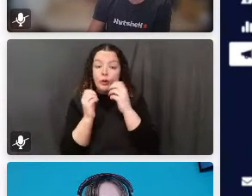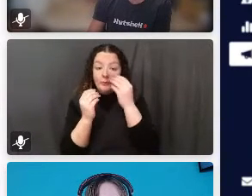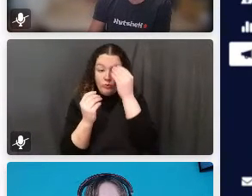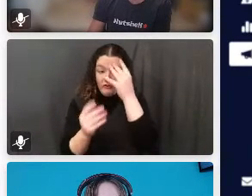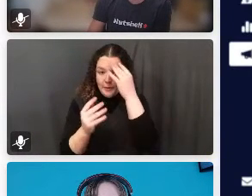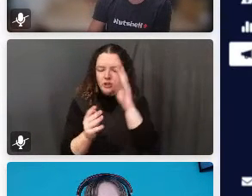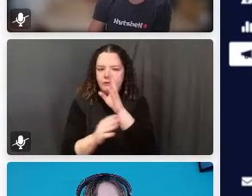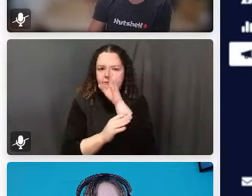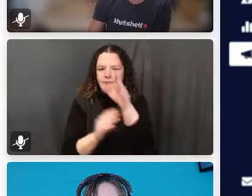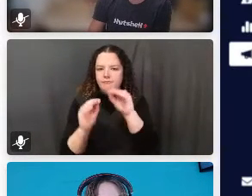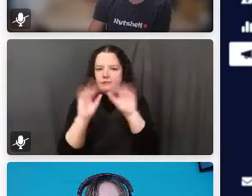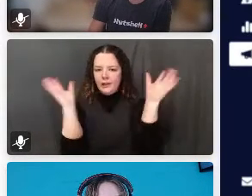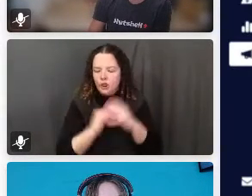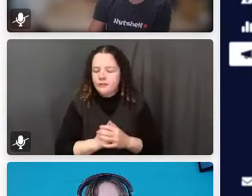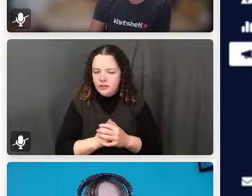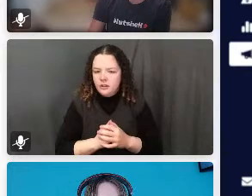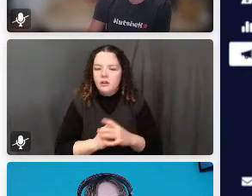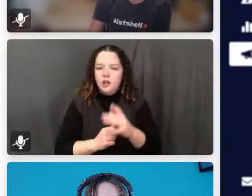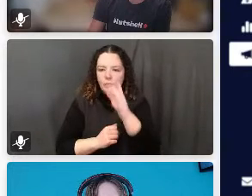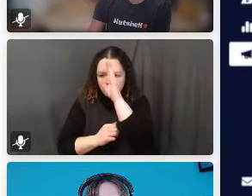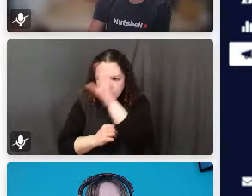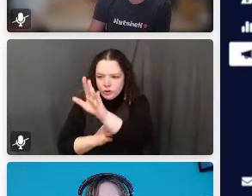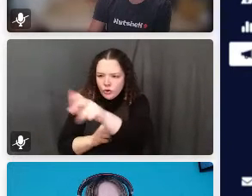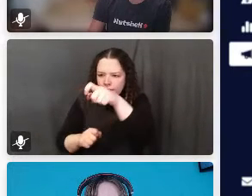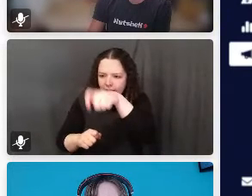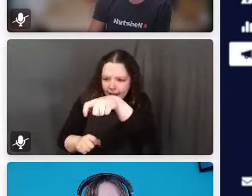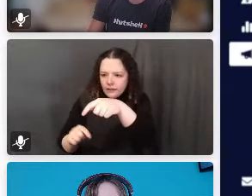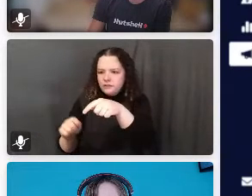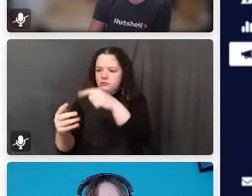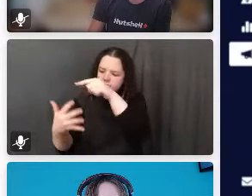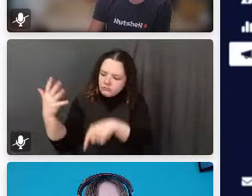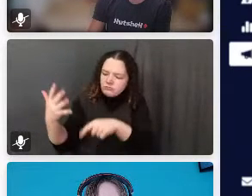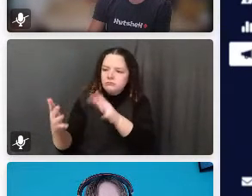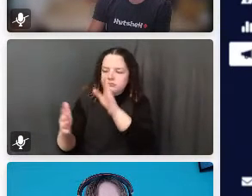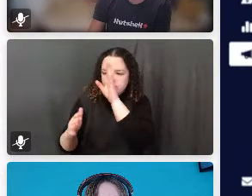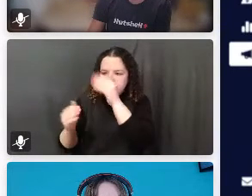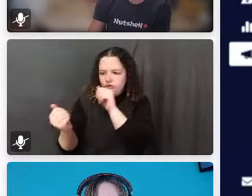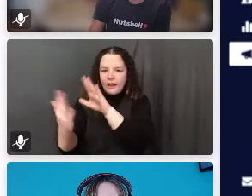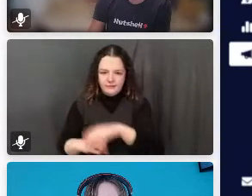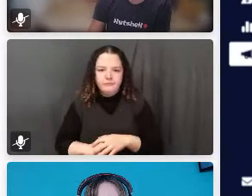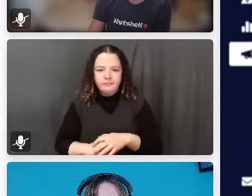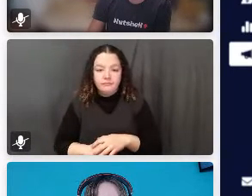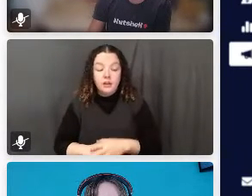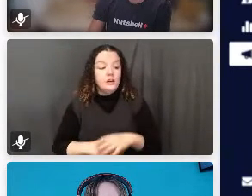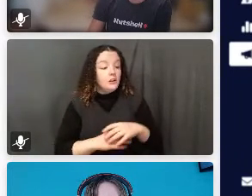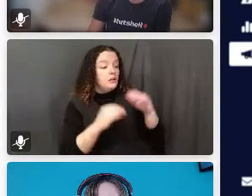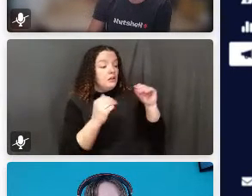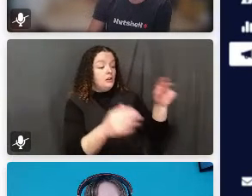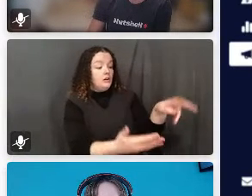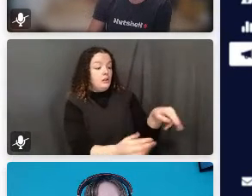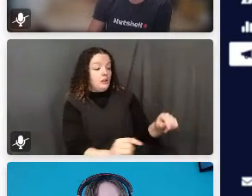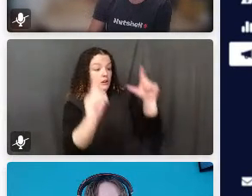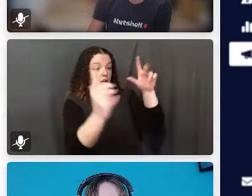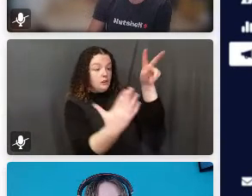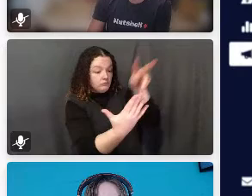speak directly to the recipient's needs and pain points. After your audience has read the email, you